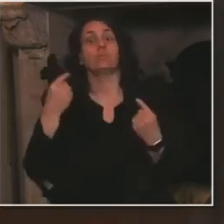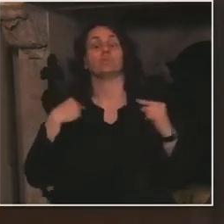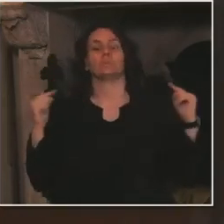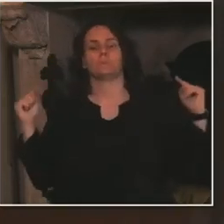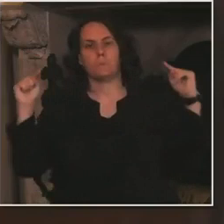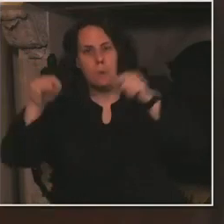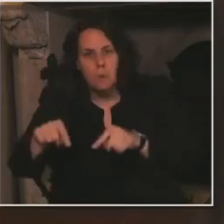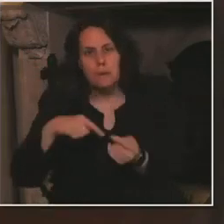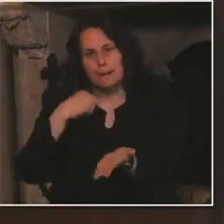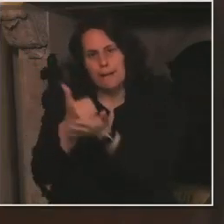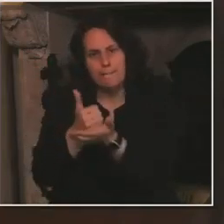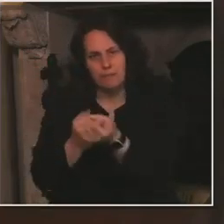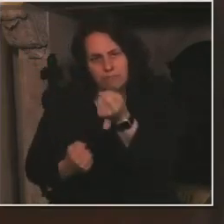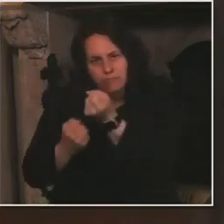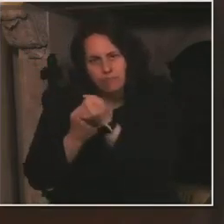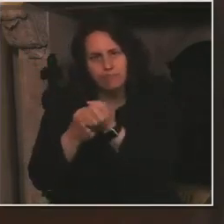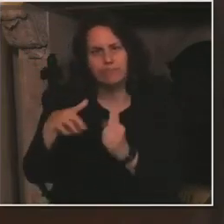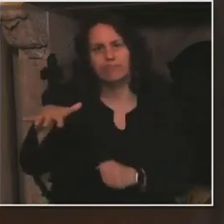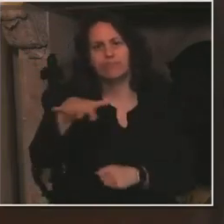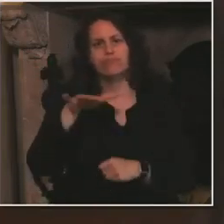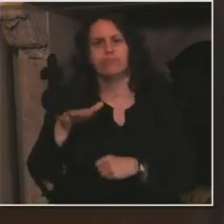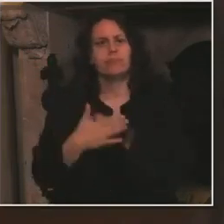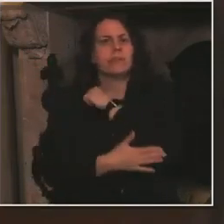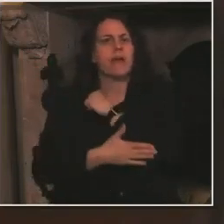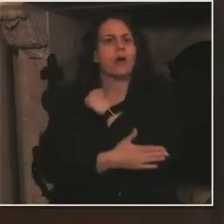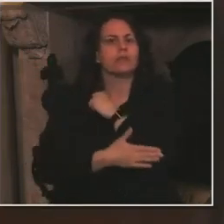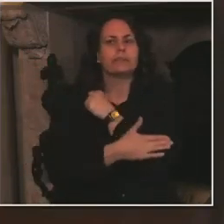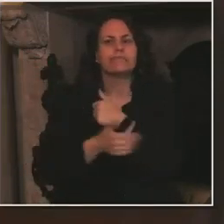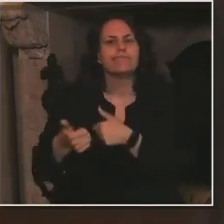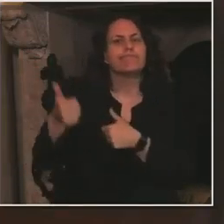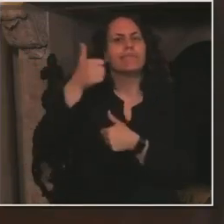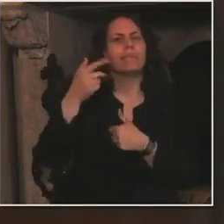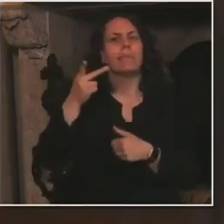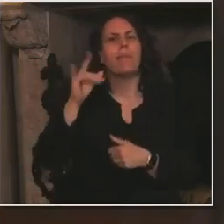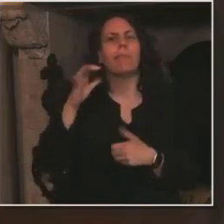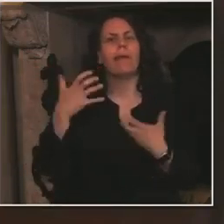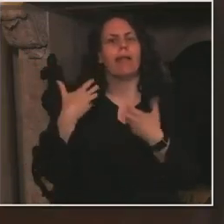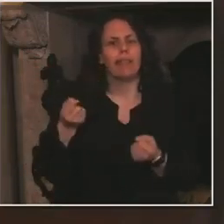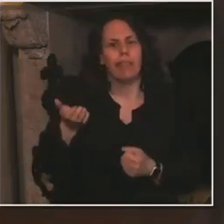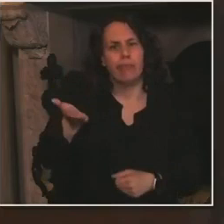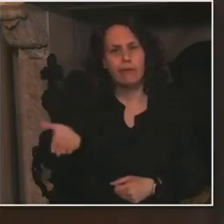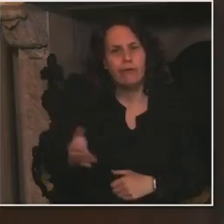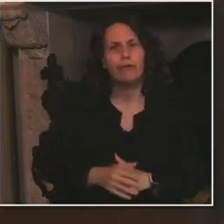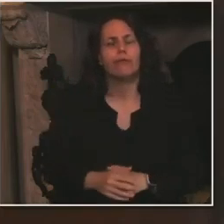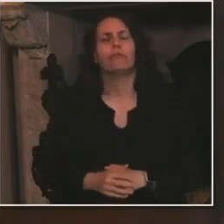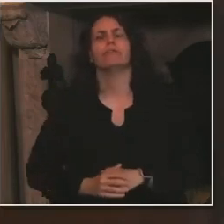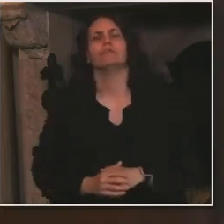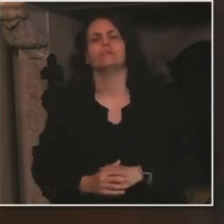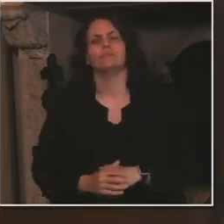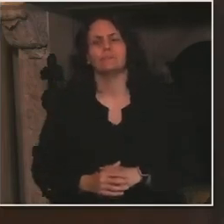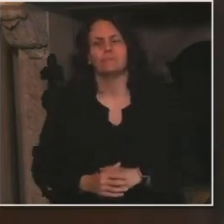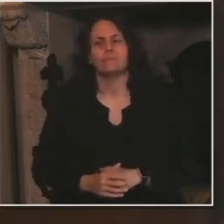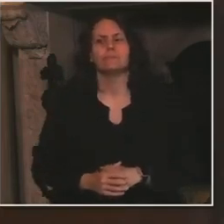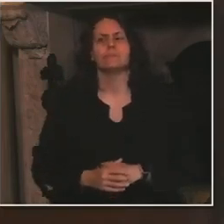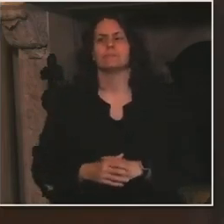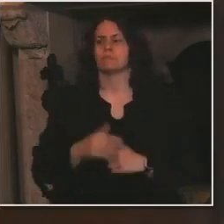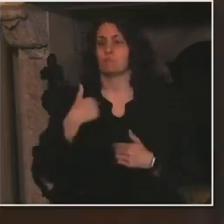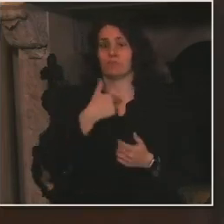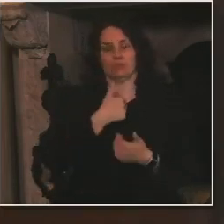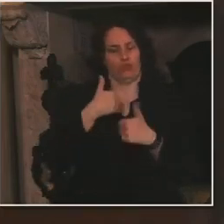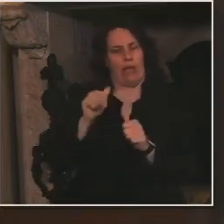County Executive Troy Streckenbach to offer state support to bolster their testing and contact tracing efforts in the